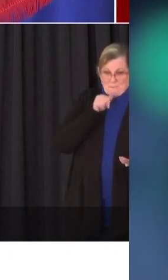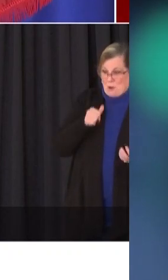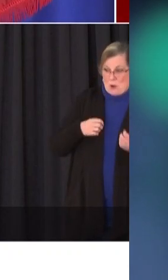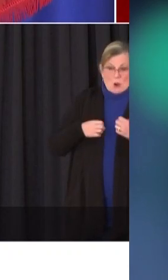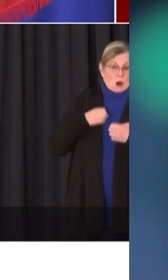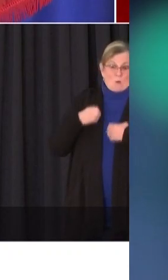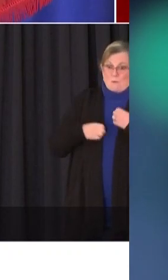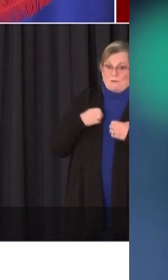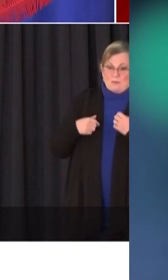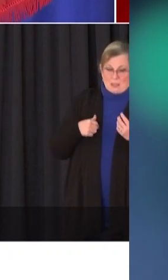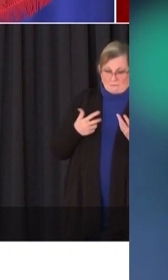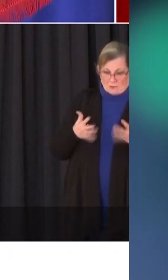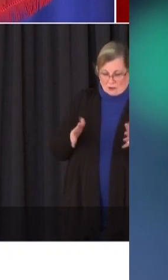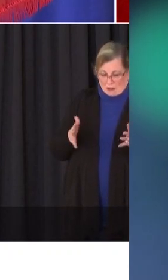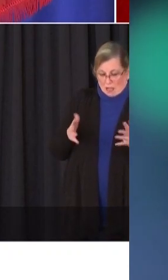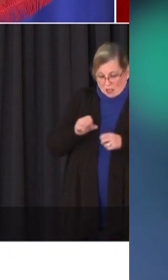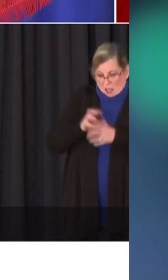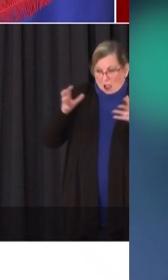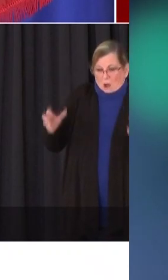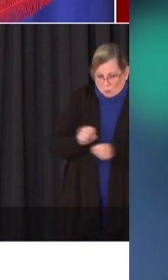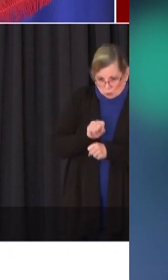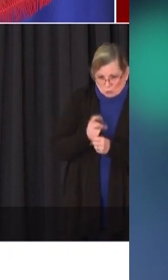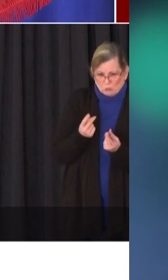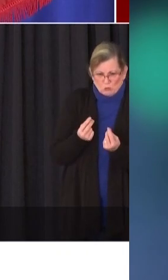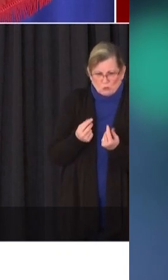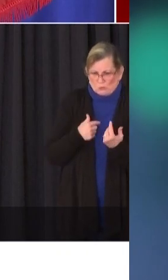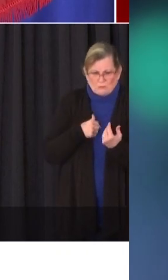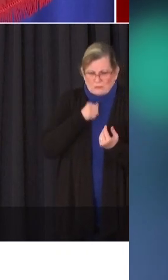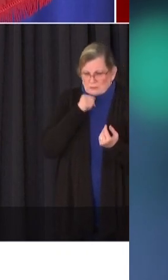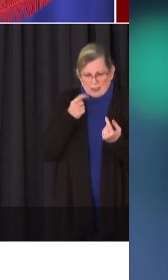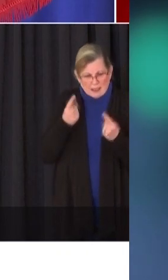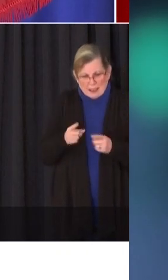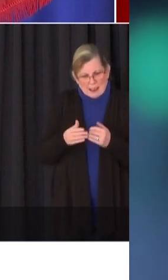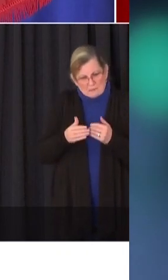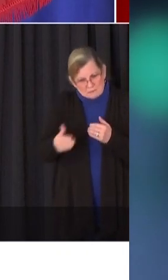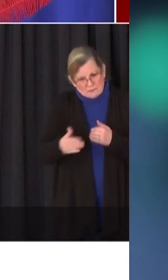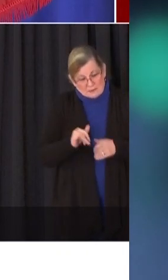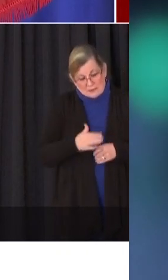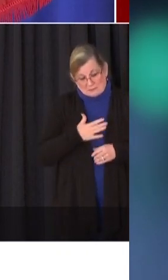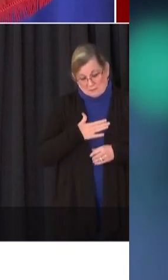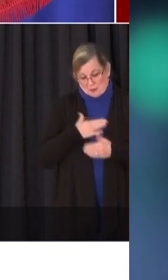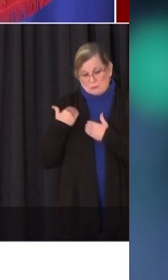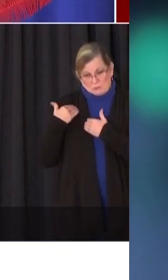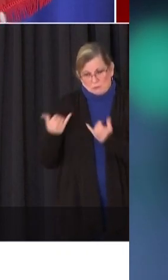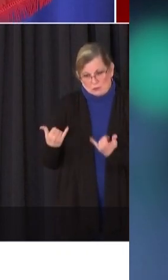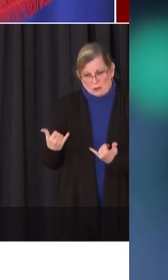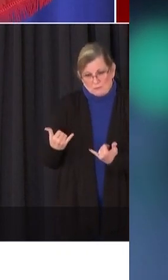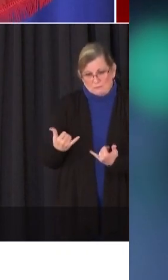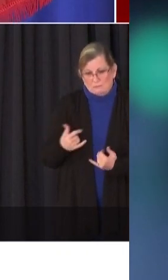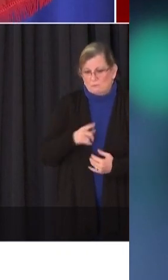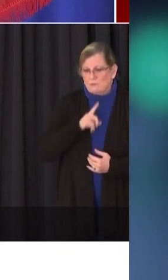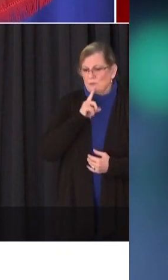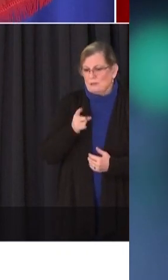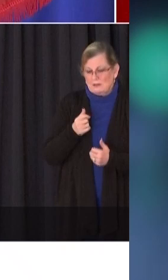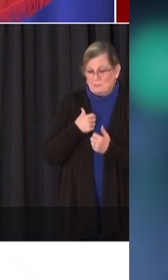why so few people have so far been arrested, and most of them not even for trespassing, for